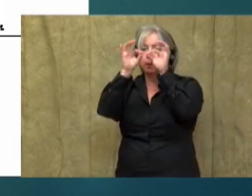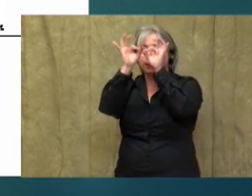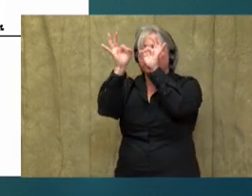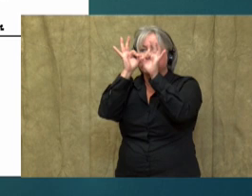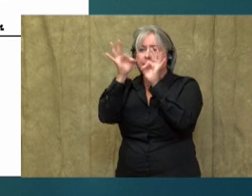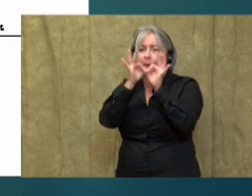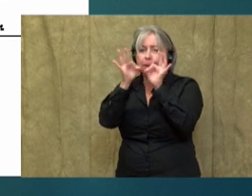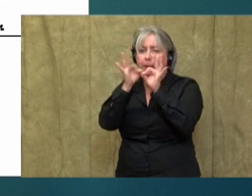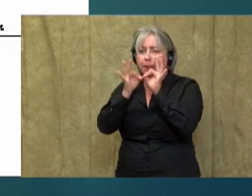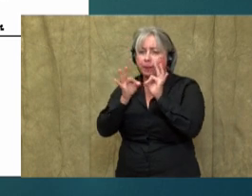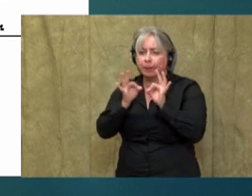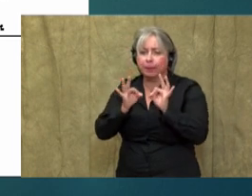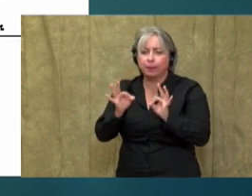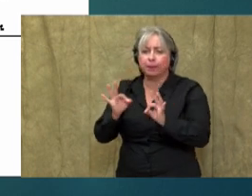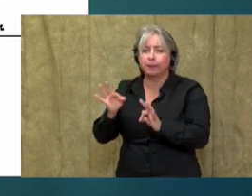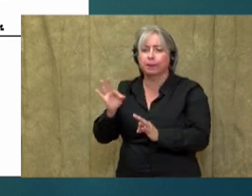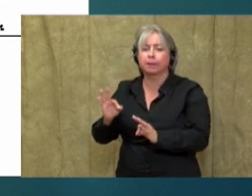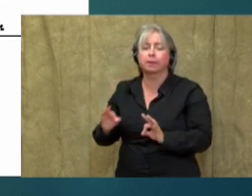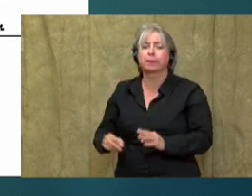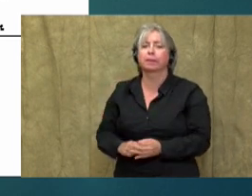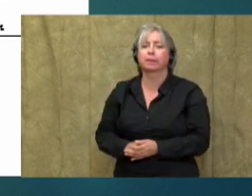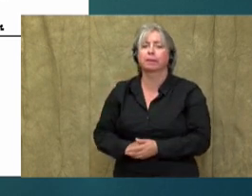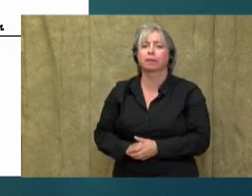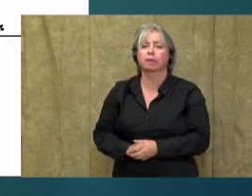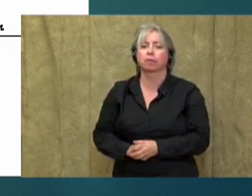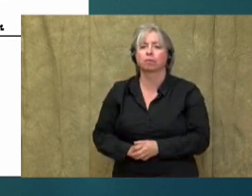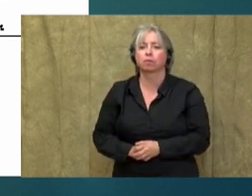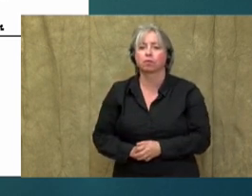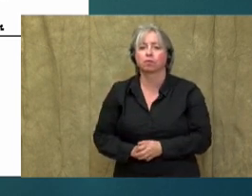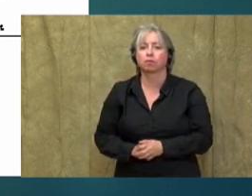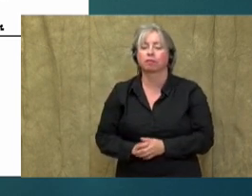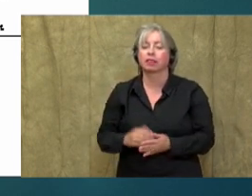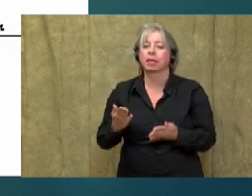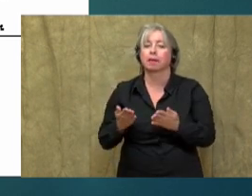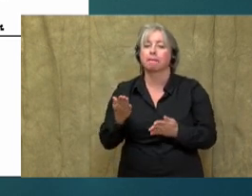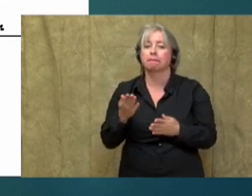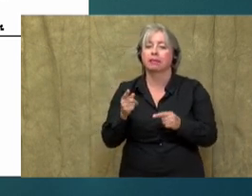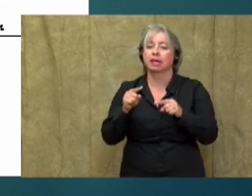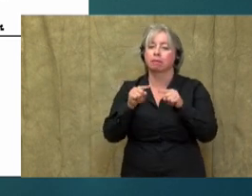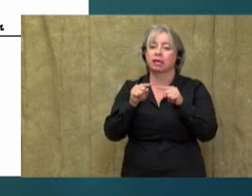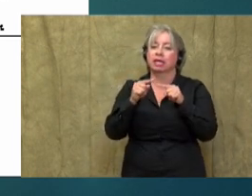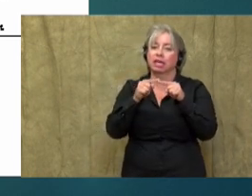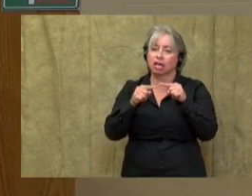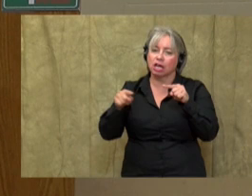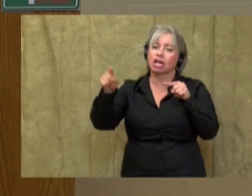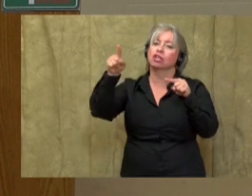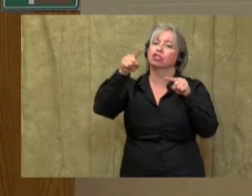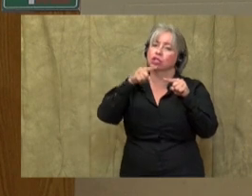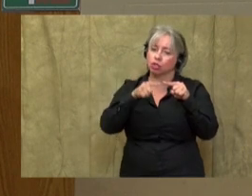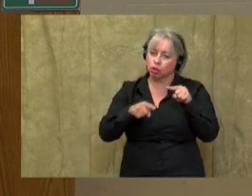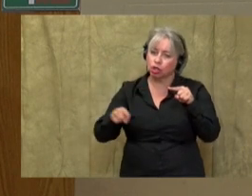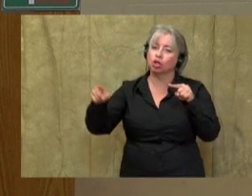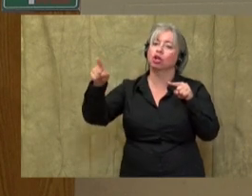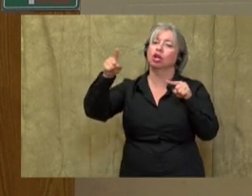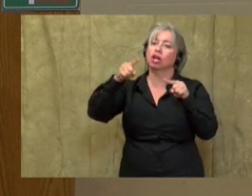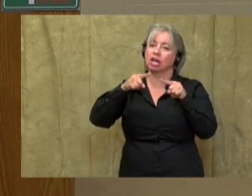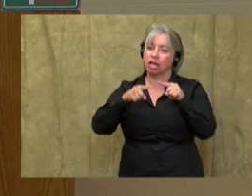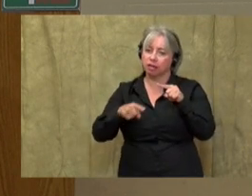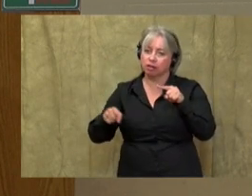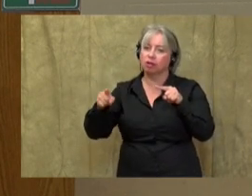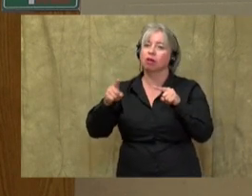their compressional waves as a circular motion like this, or even this type